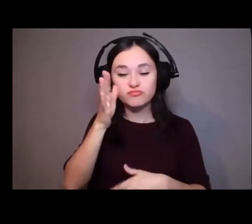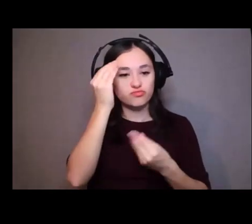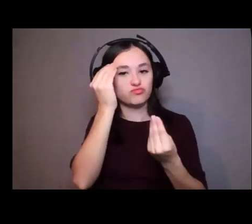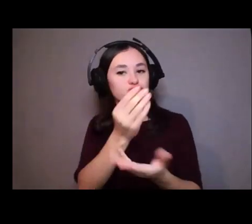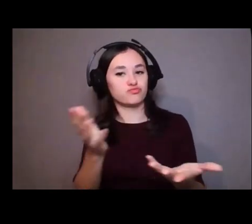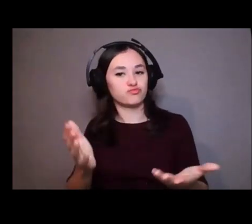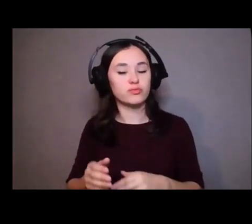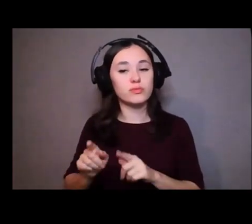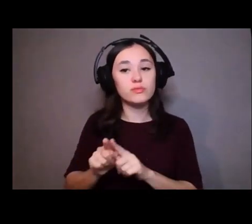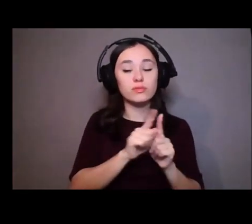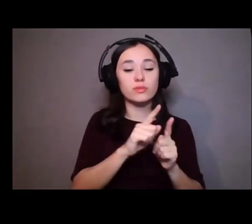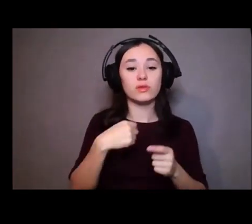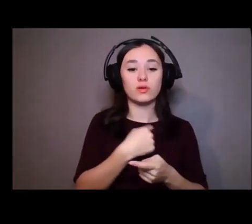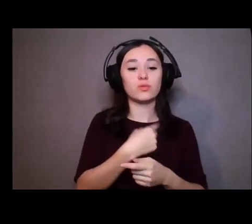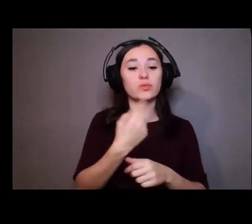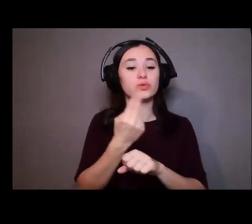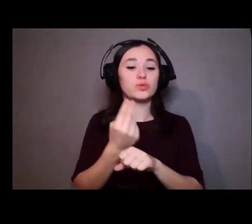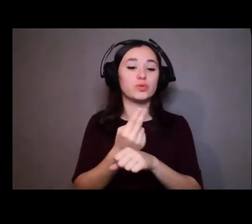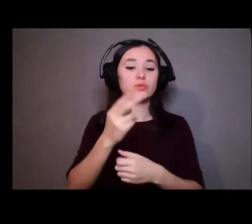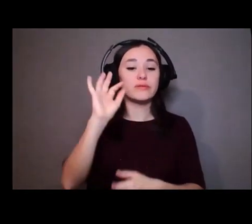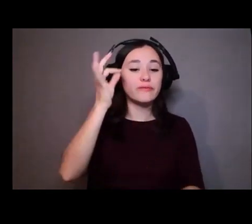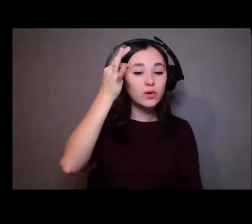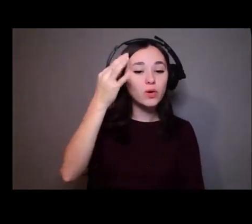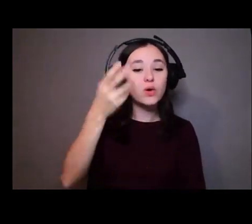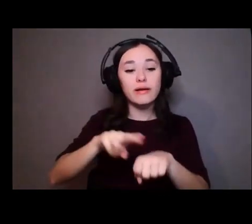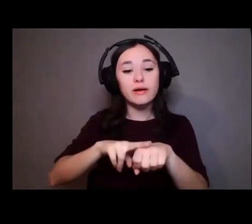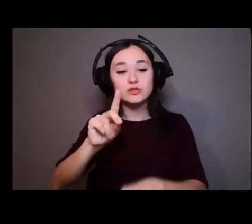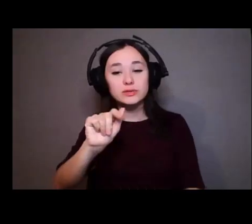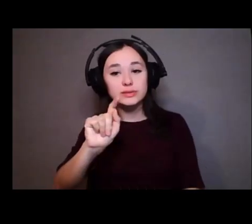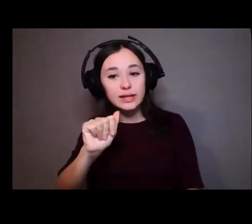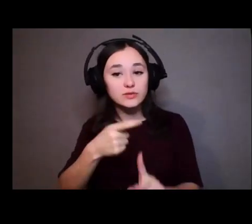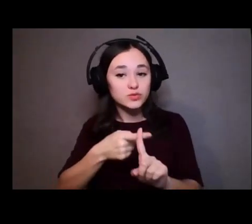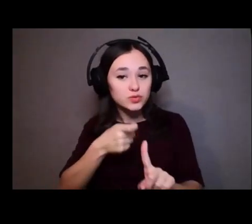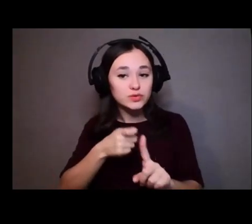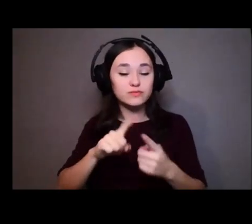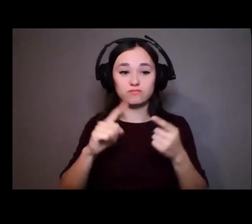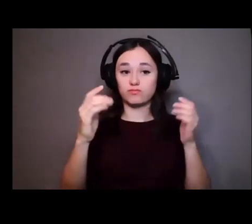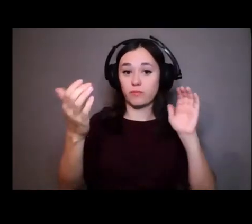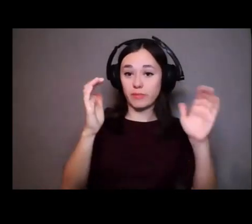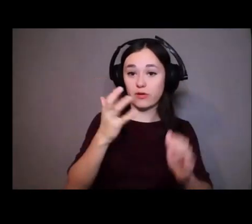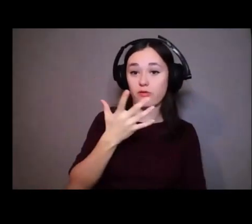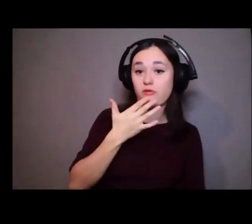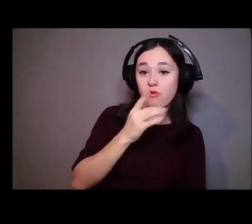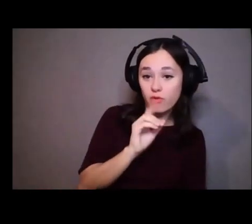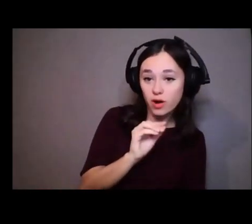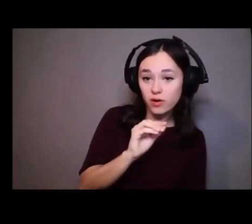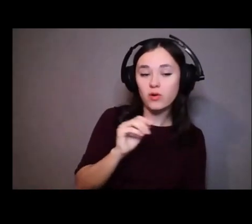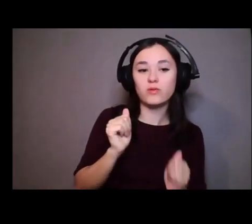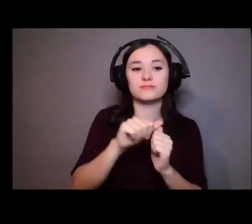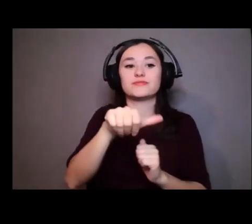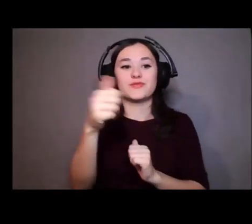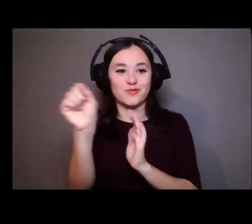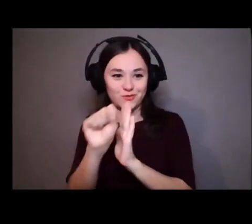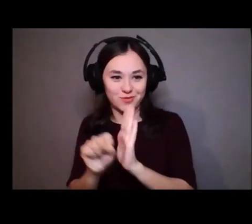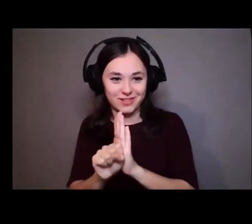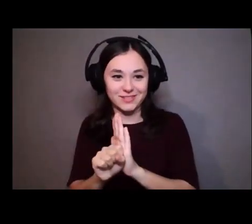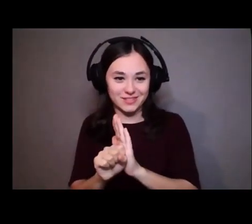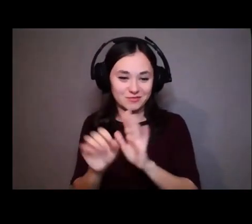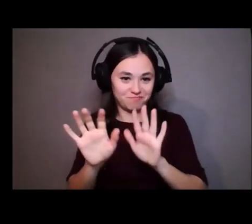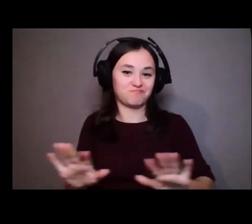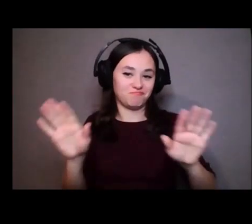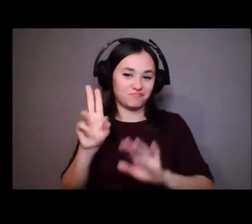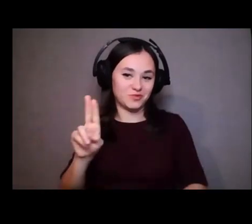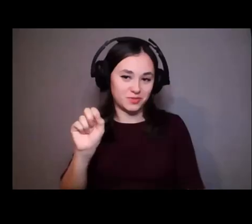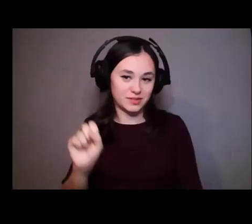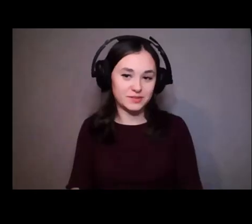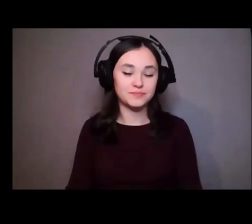data sources to support analyses comparing how Colorado is doing to other states and national trends. For